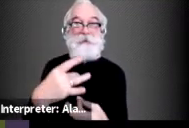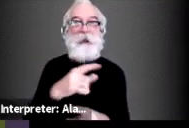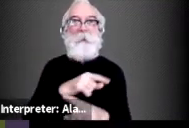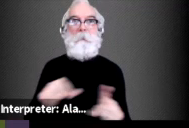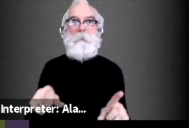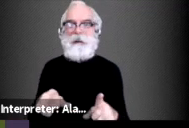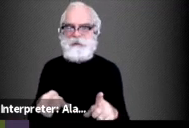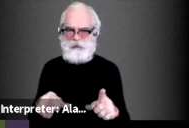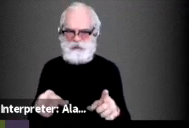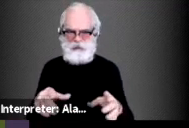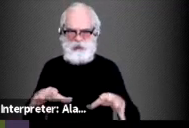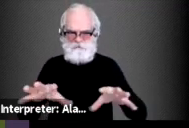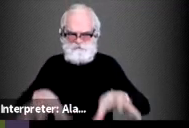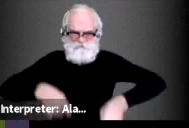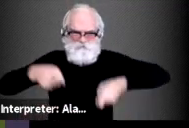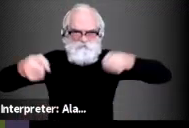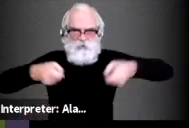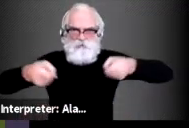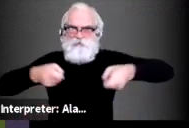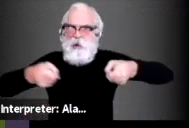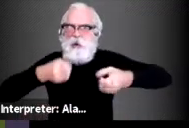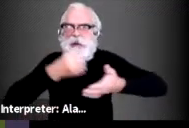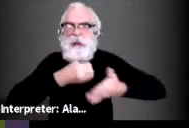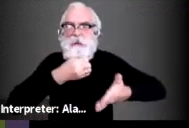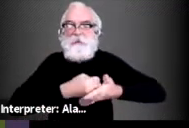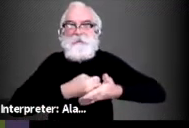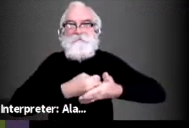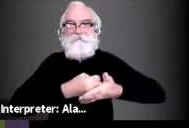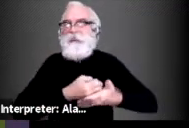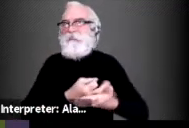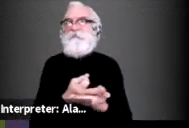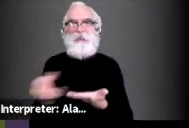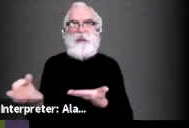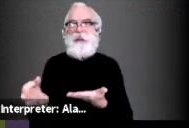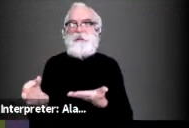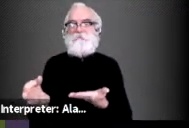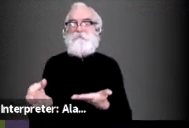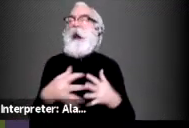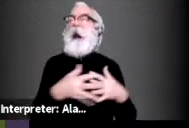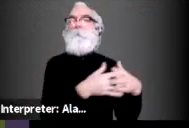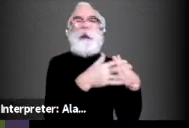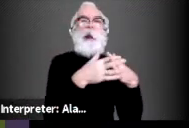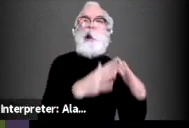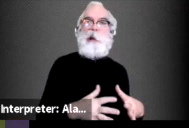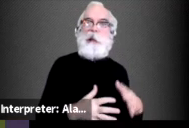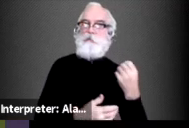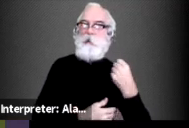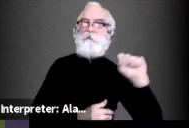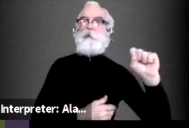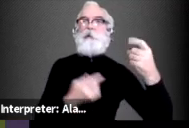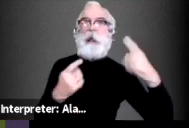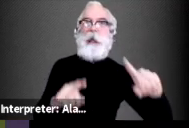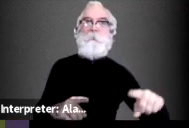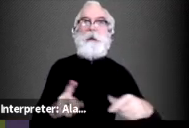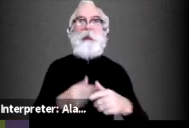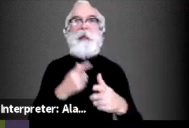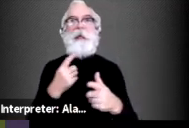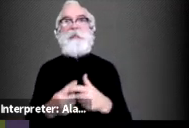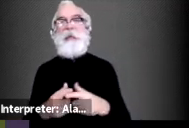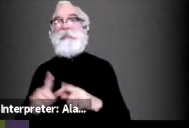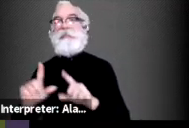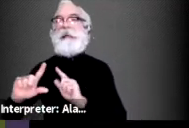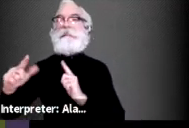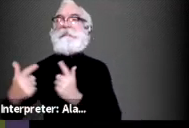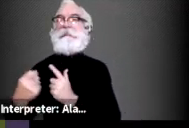backfired, leading not only to the American Revolution, but also to the League of Armed Neutrality and the Fourth